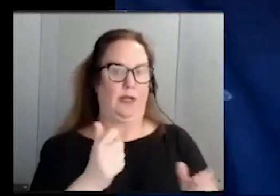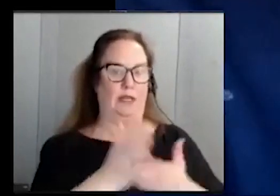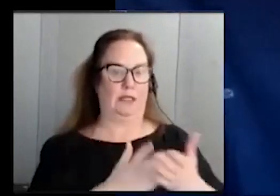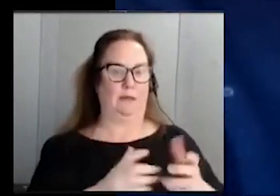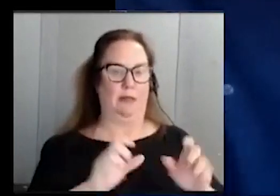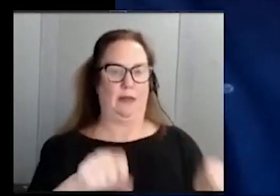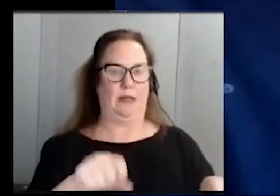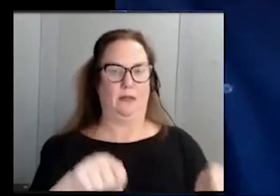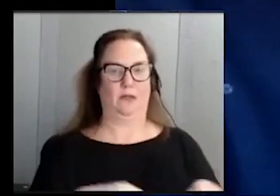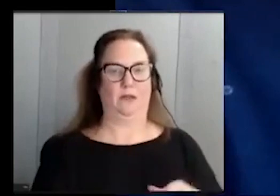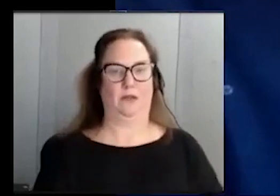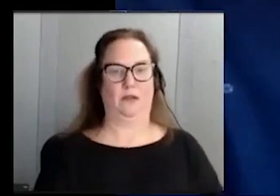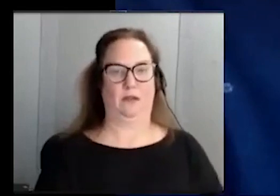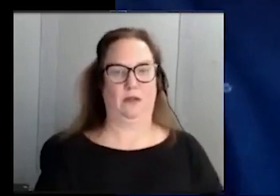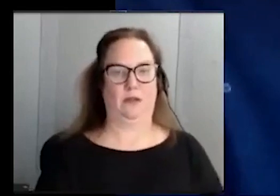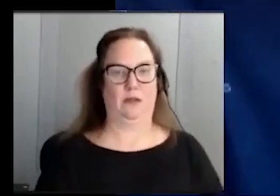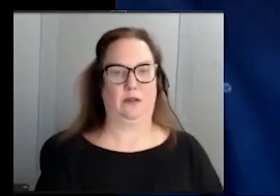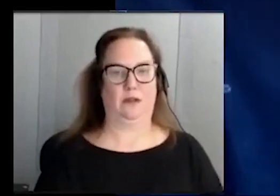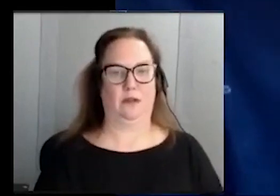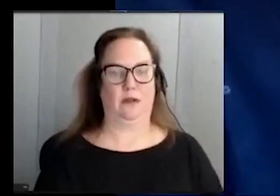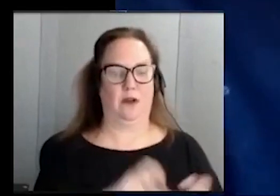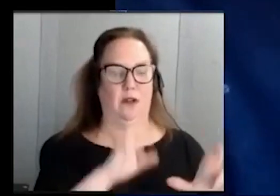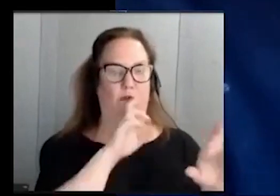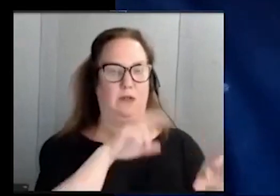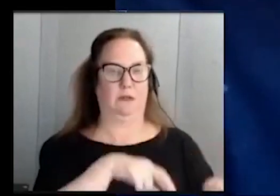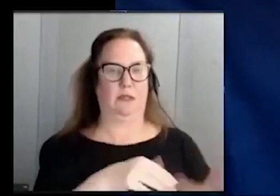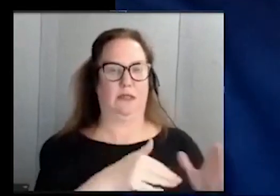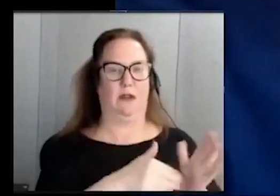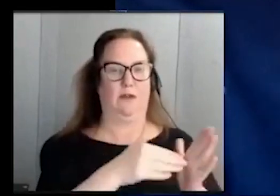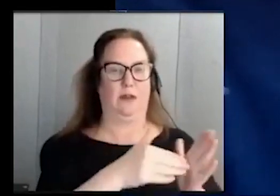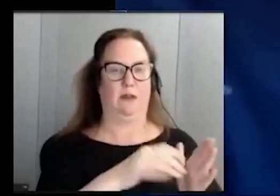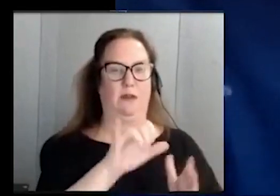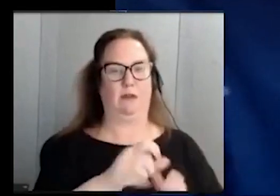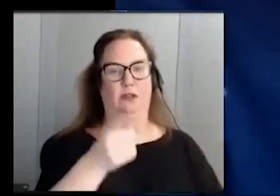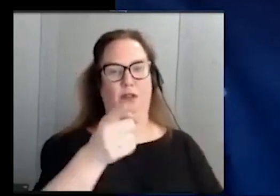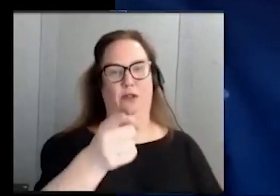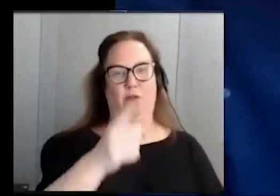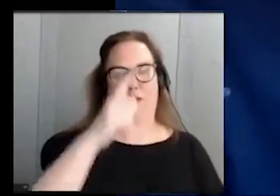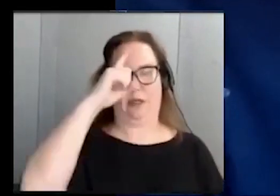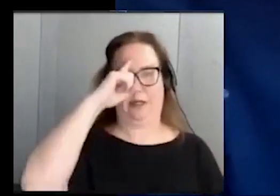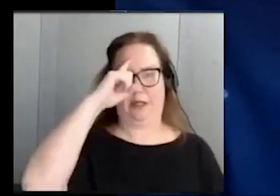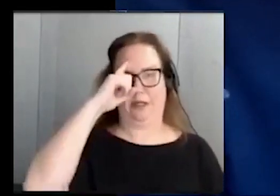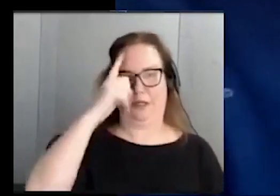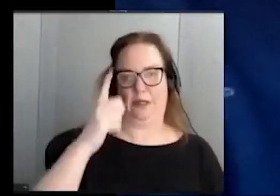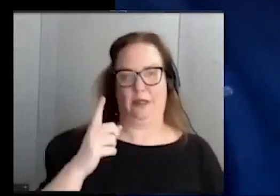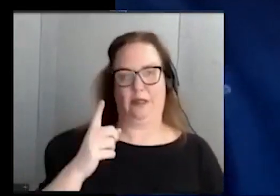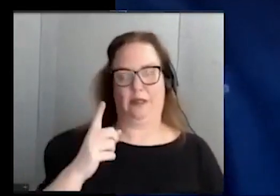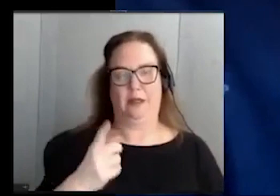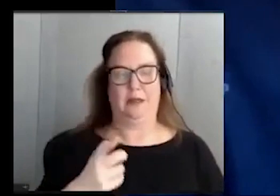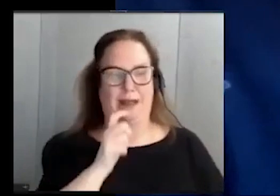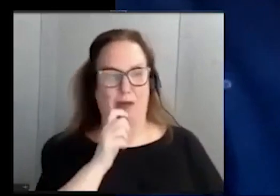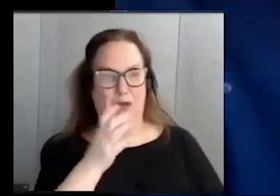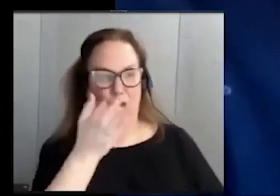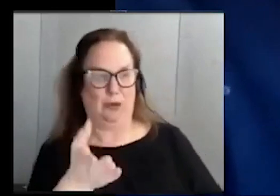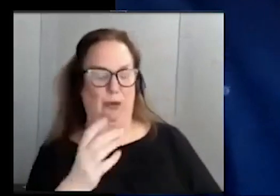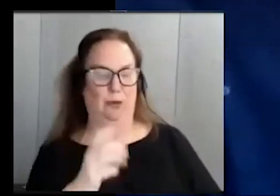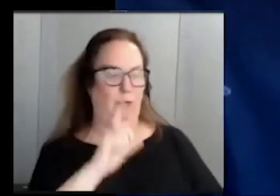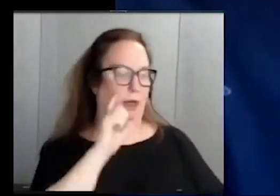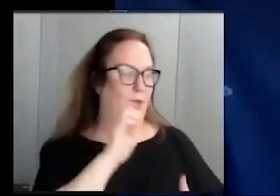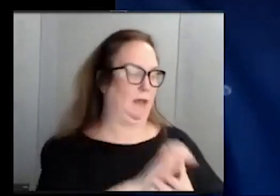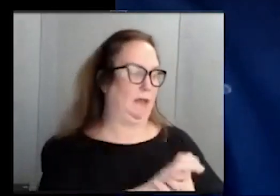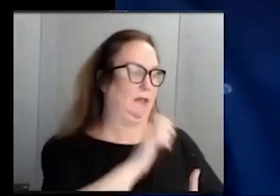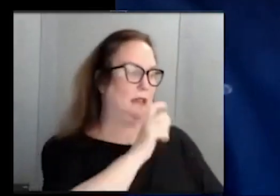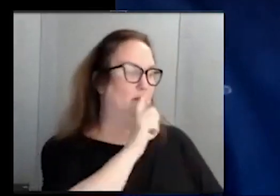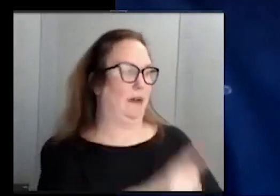potential. The response a lot of times is, well, that was you. We think it's blown out of proportion. We believe it's not